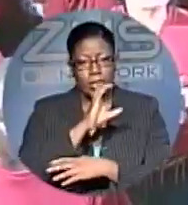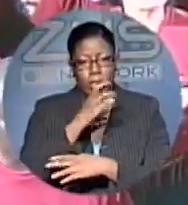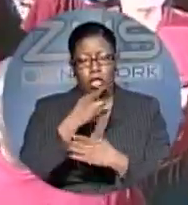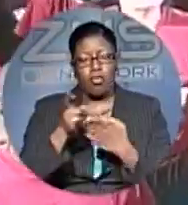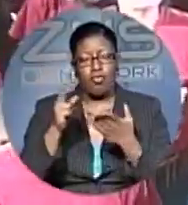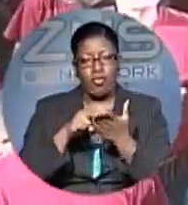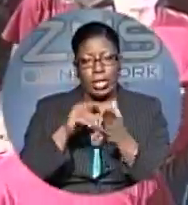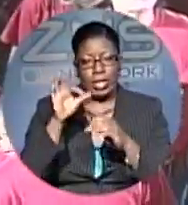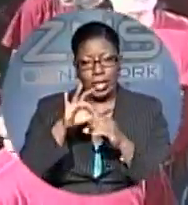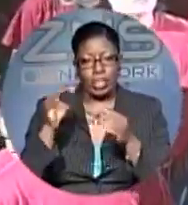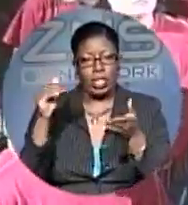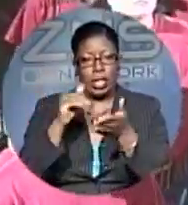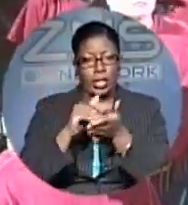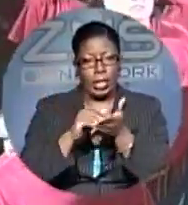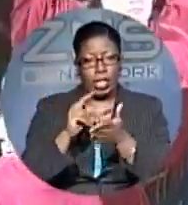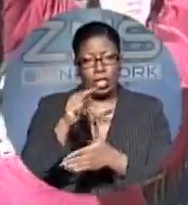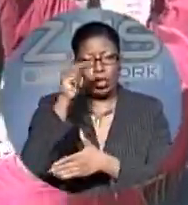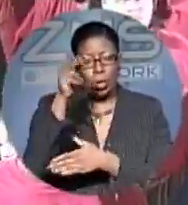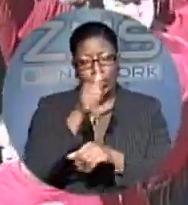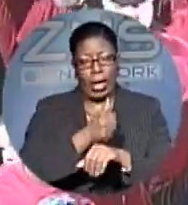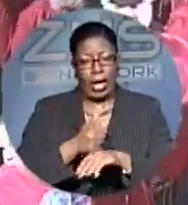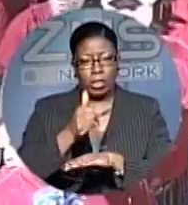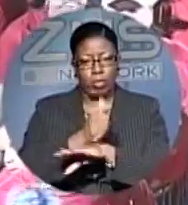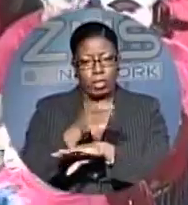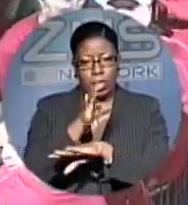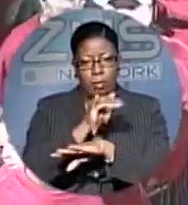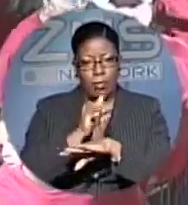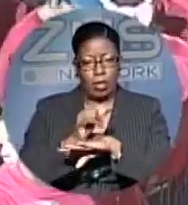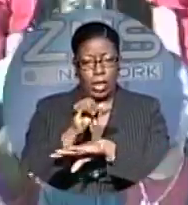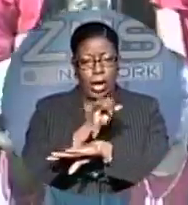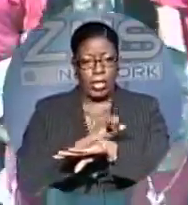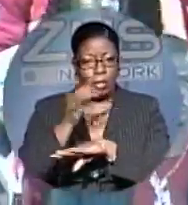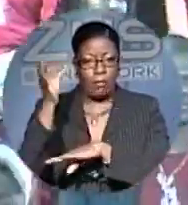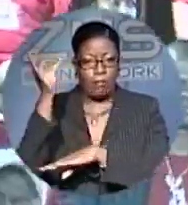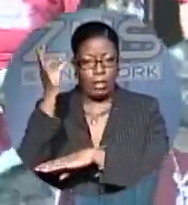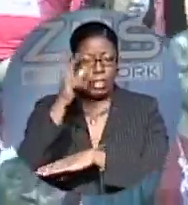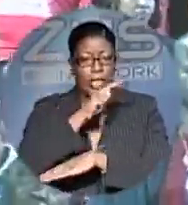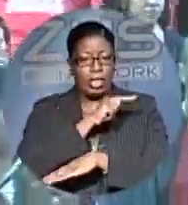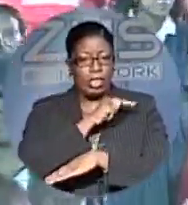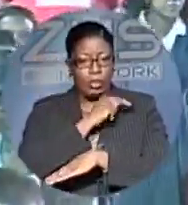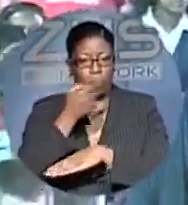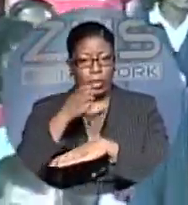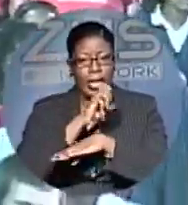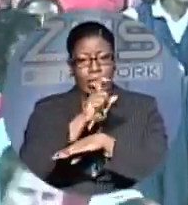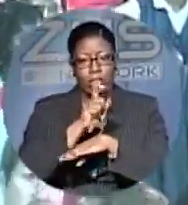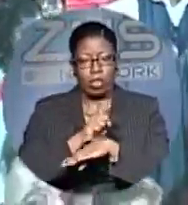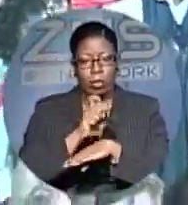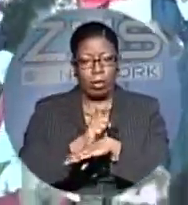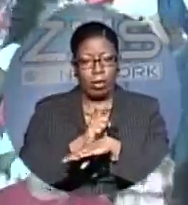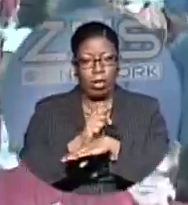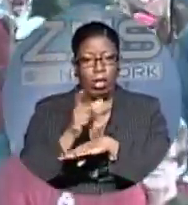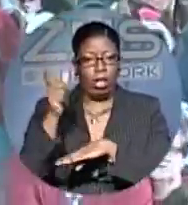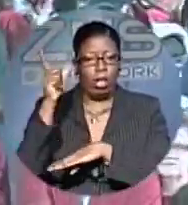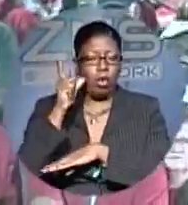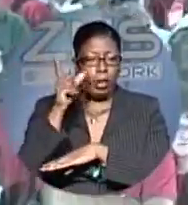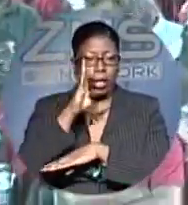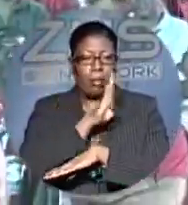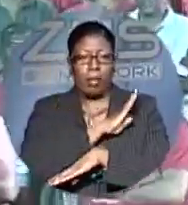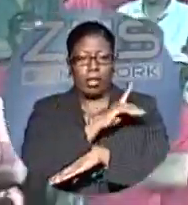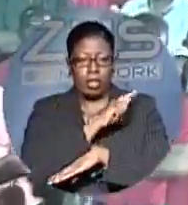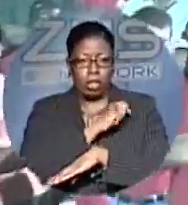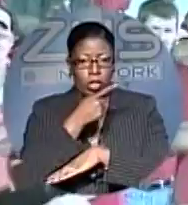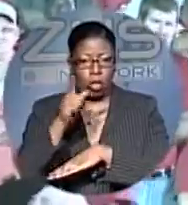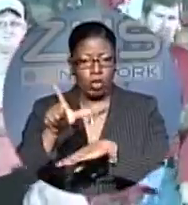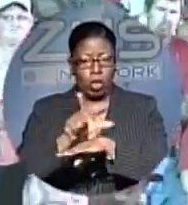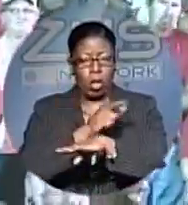Desmond Bannister moves home to North Andres in the Berry Islands. Fenton Emore runs in his native Exuma. Loretta Butler Turner heads to her childhood home of Long